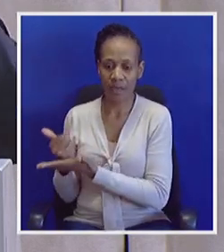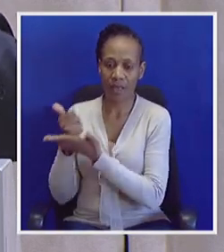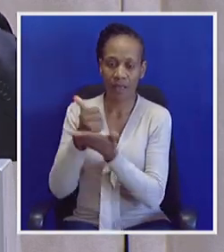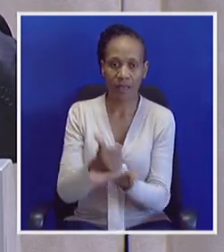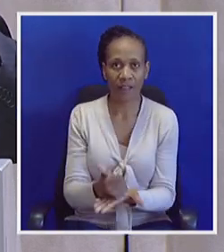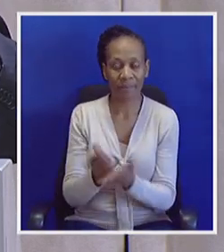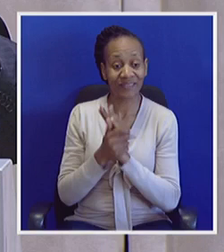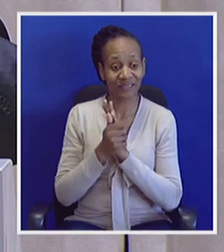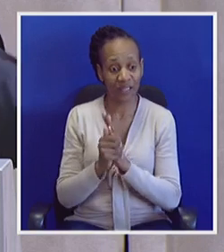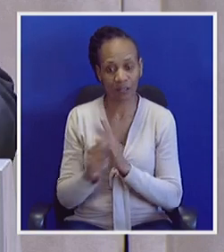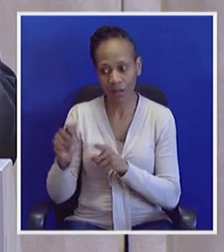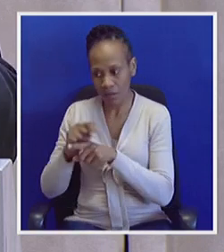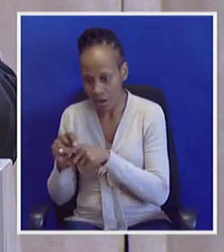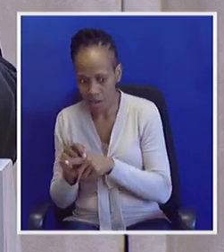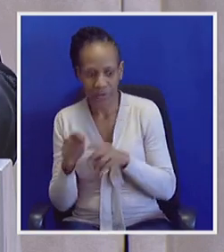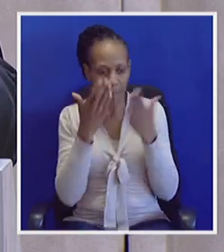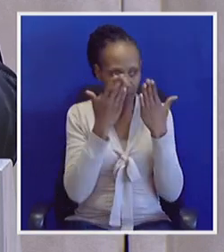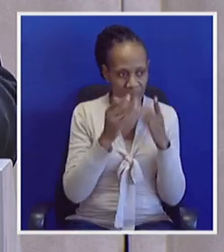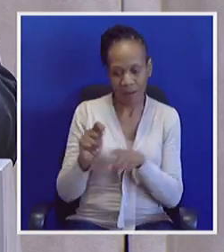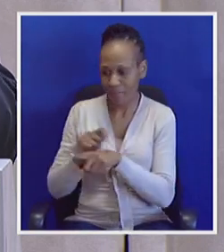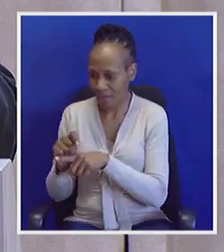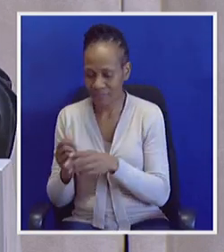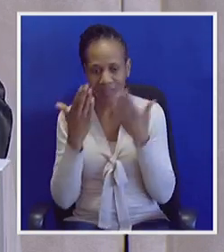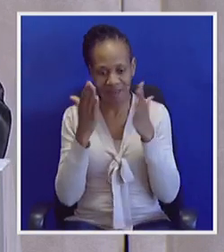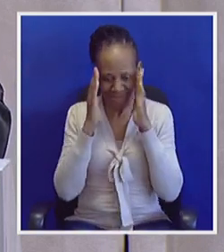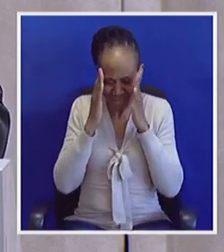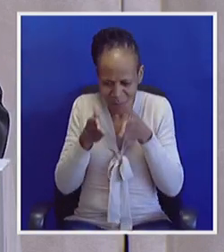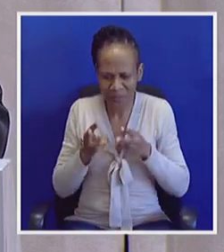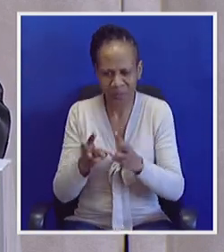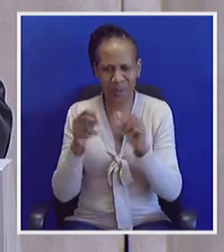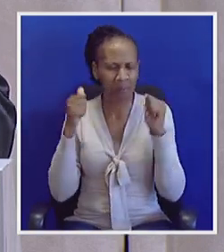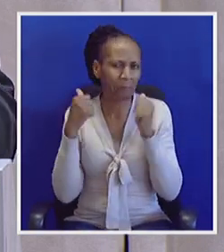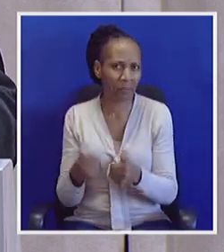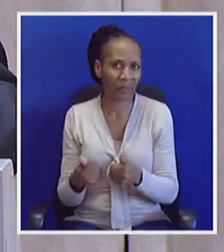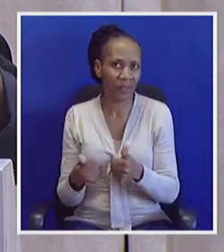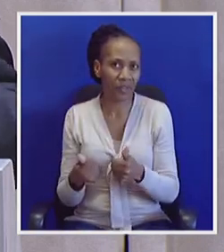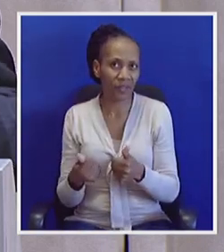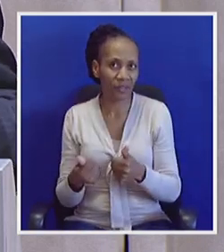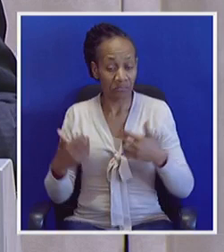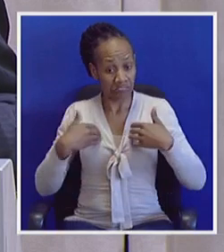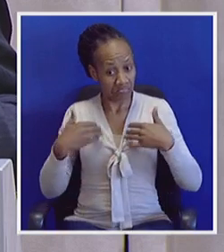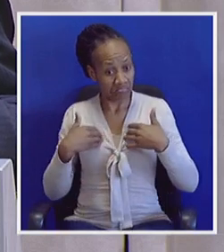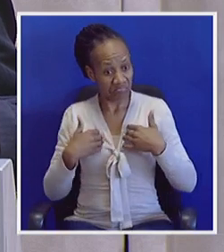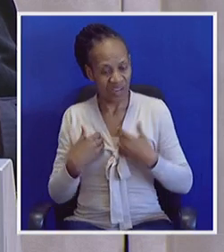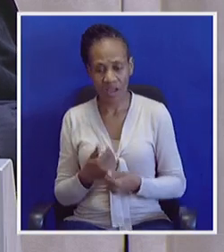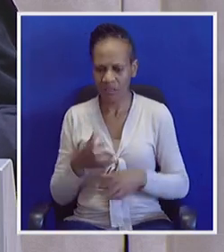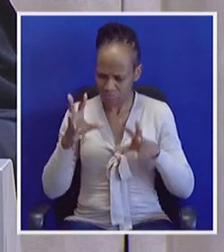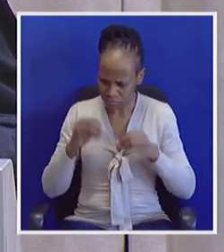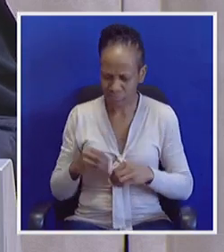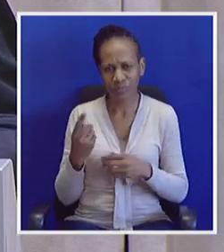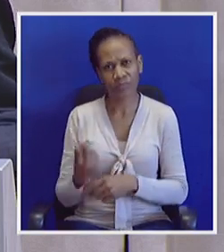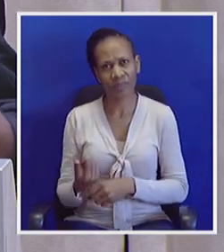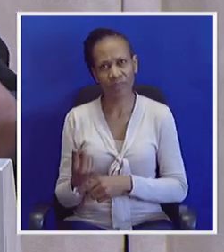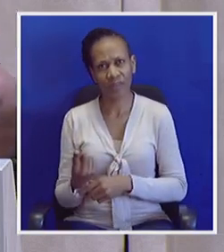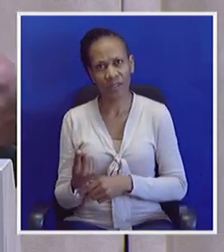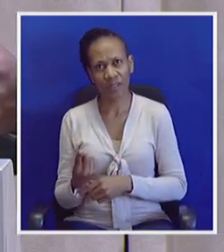of skills in a very, very focused and practical way. I don't believe that it has a lot to do